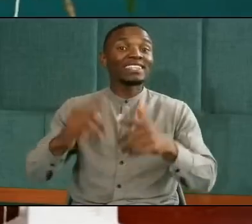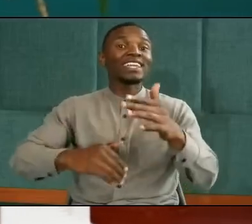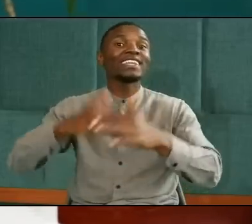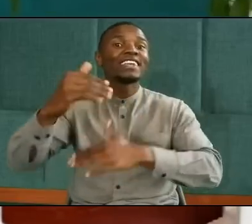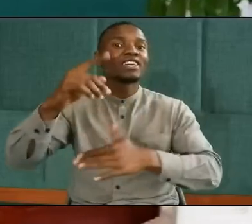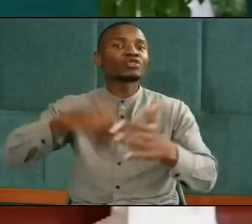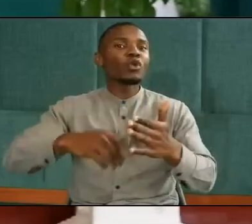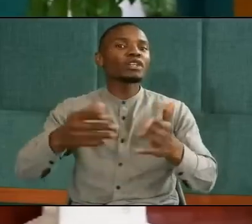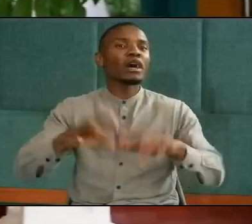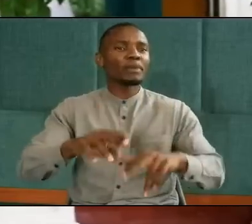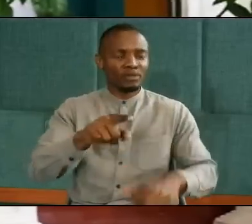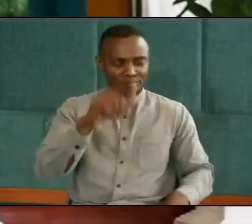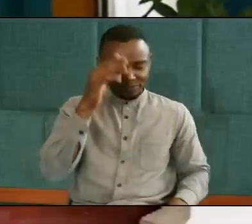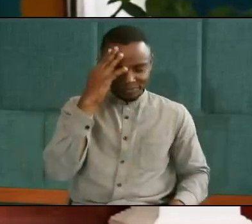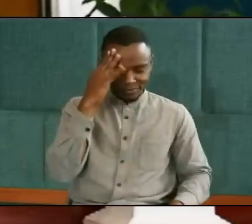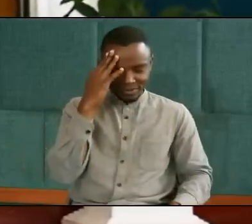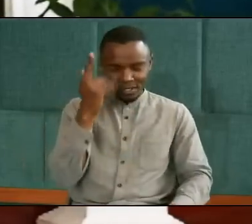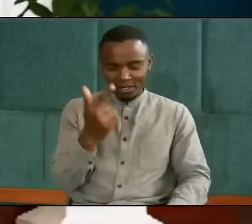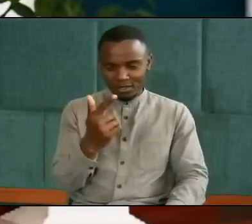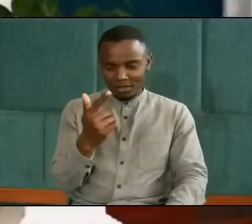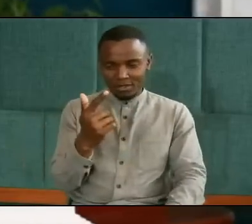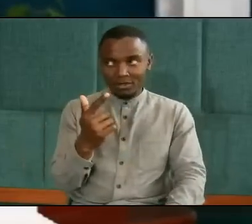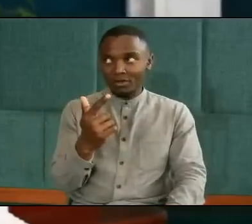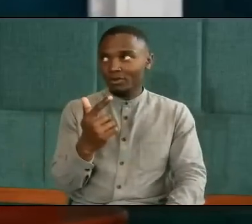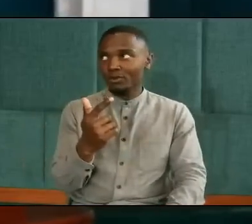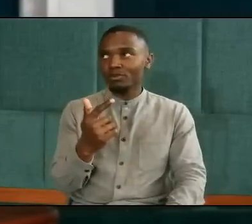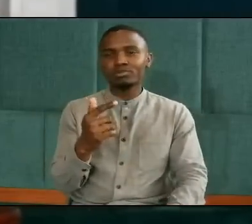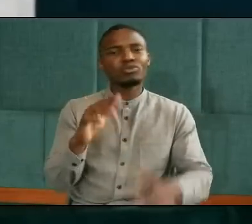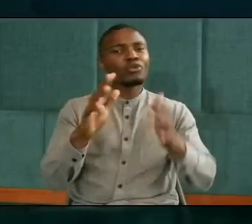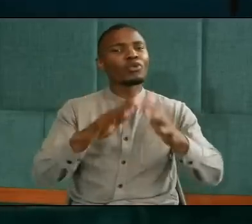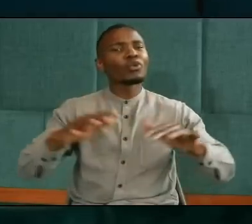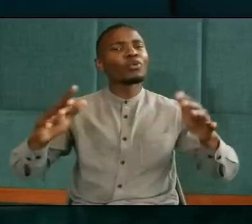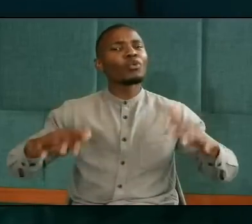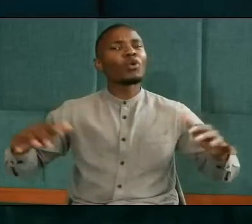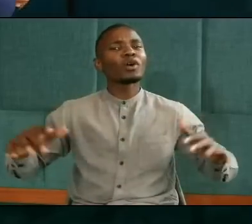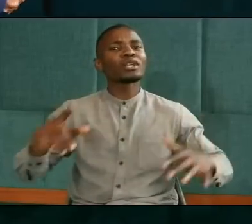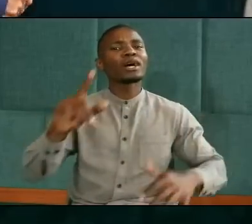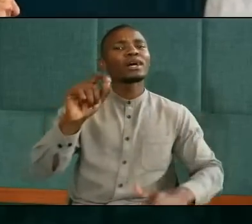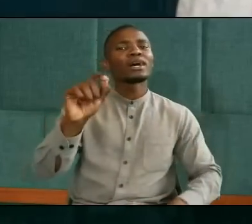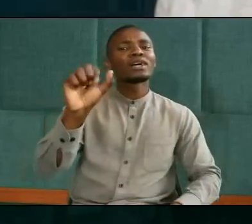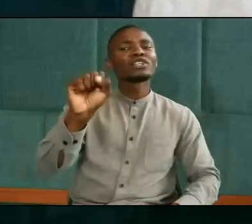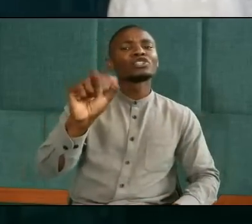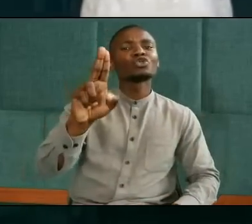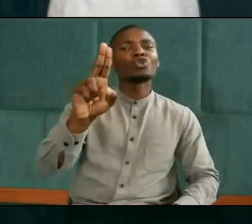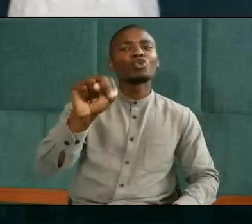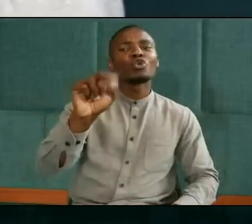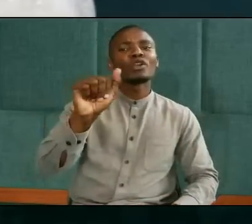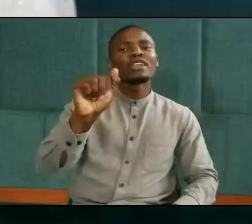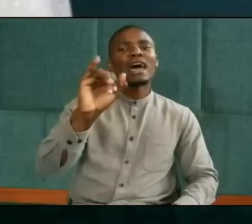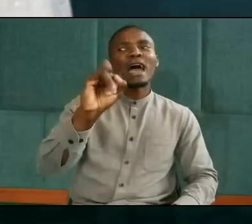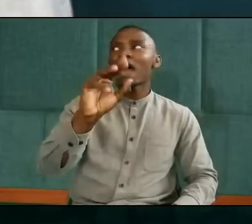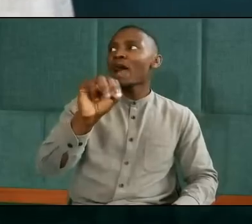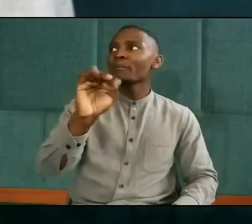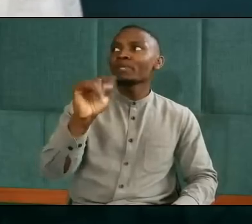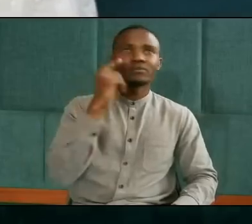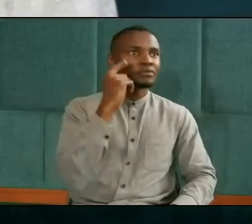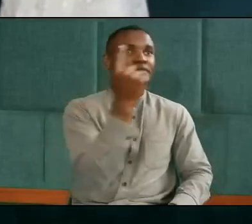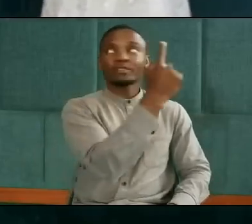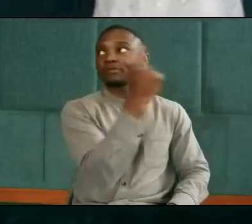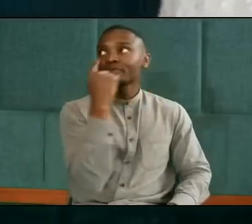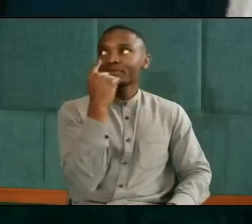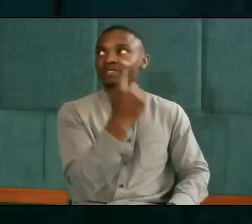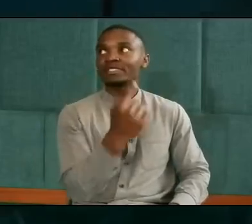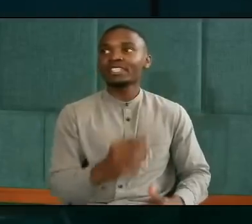tsunami, yep, huge tsunami that destroyed the entire city. We're talking about walls of water about